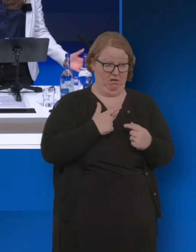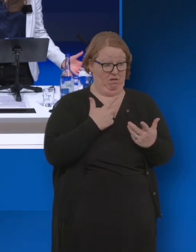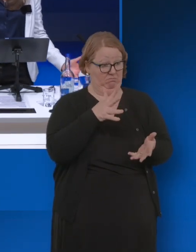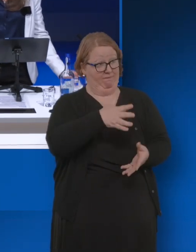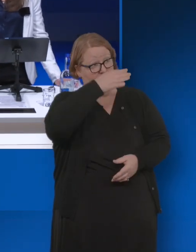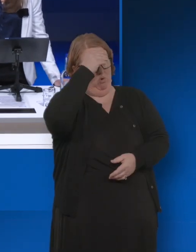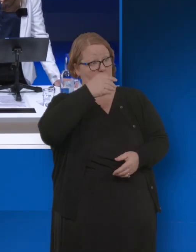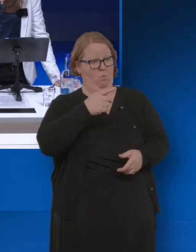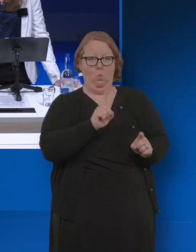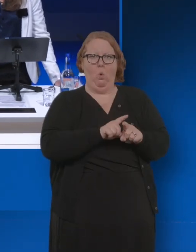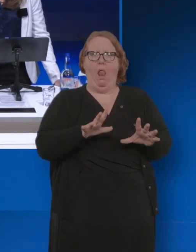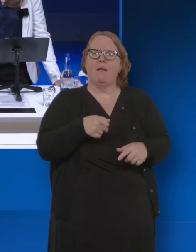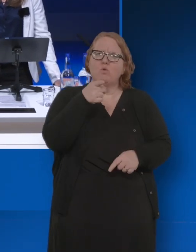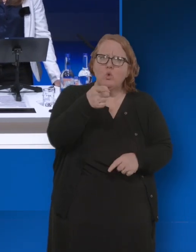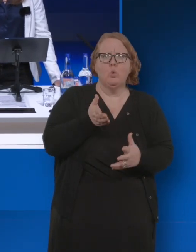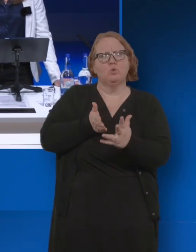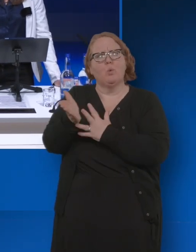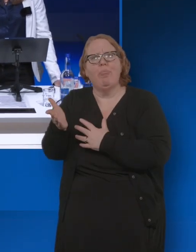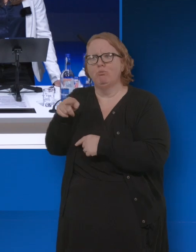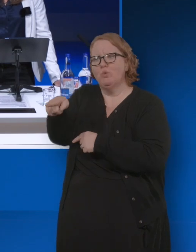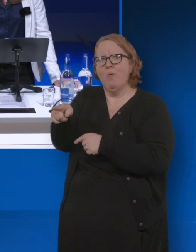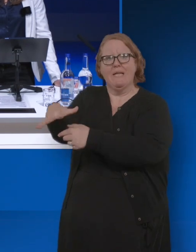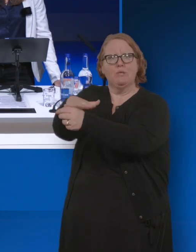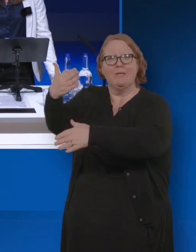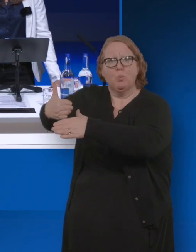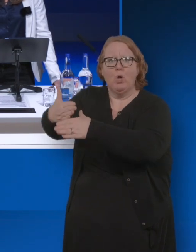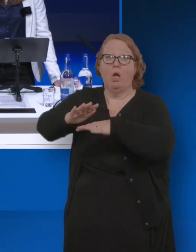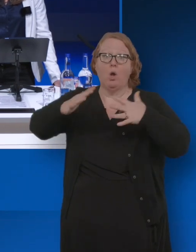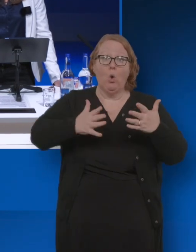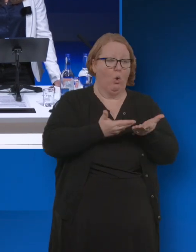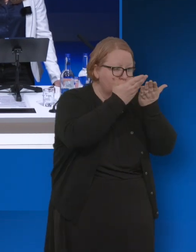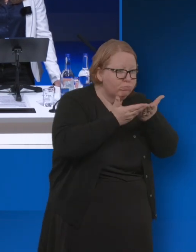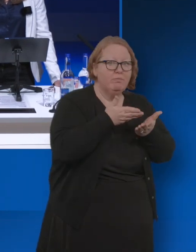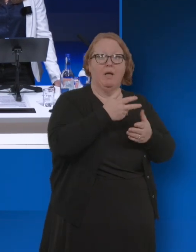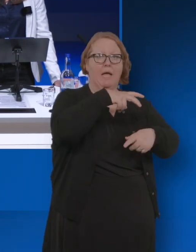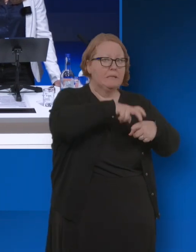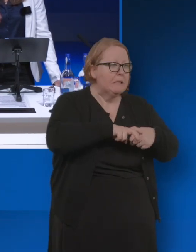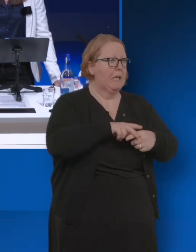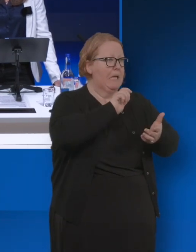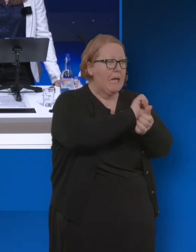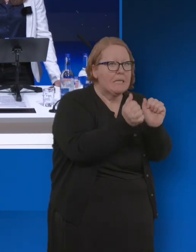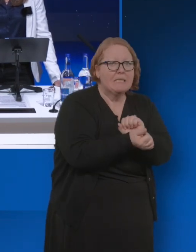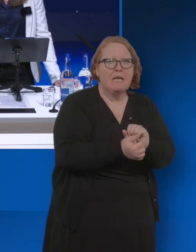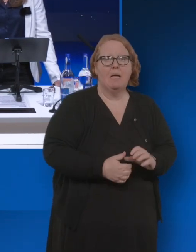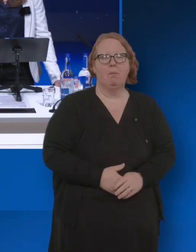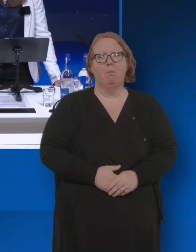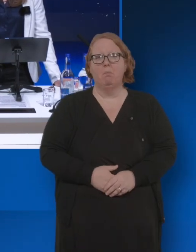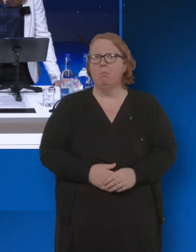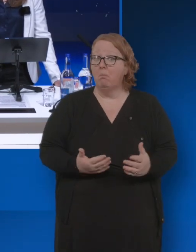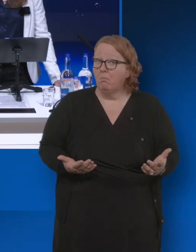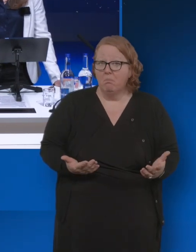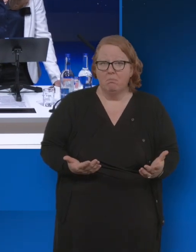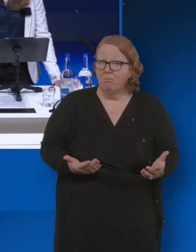Will that tell us what it's like for you to go through your next audit at work, or revise and go through your next set